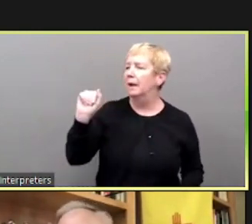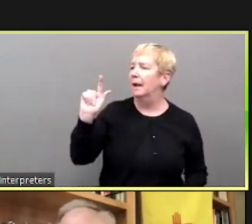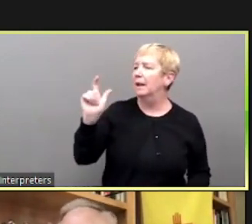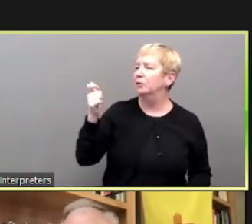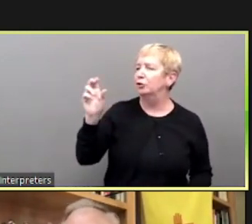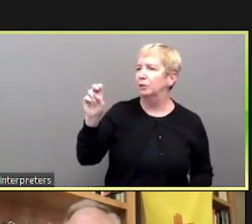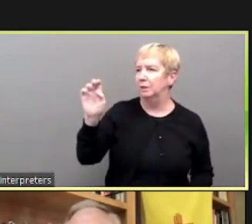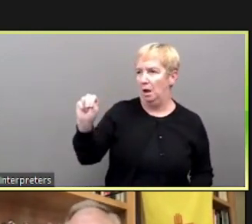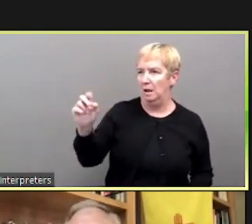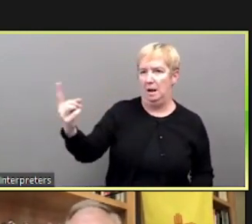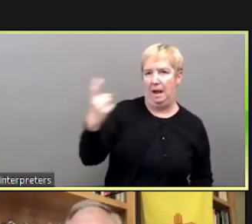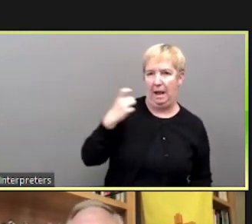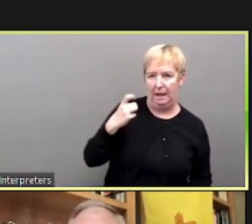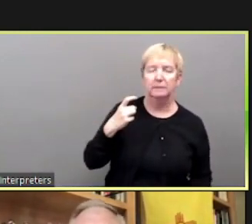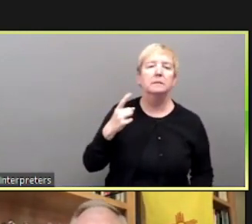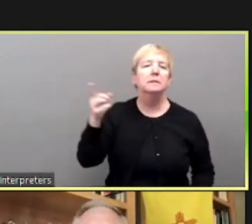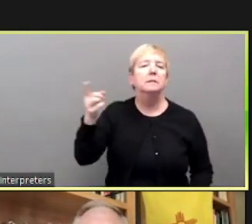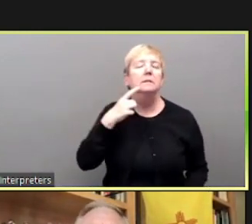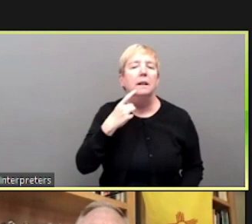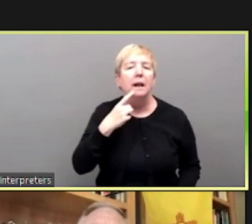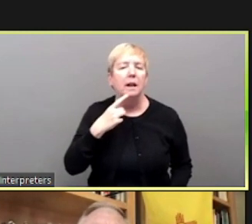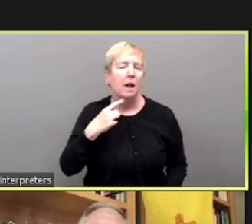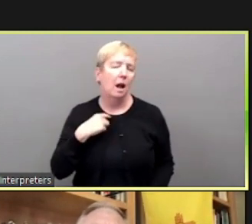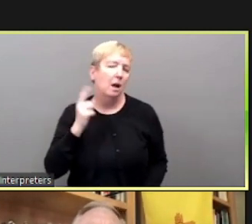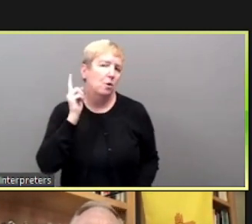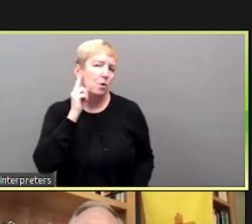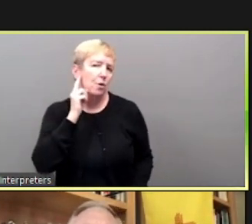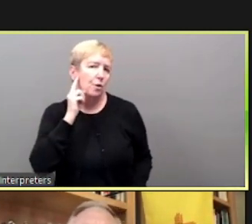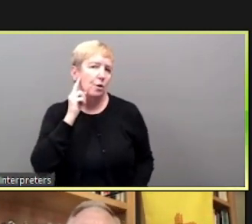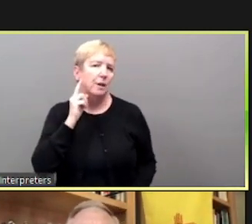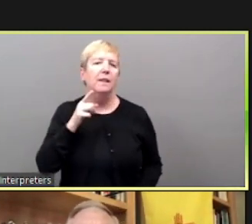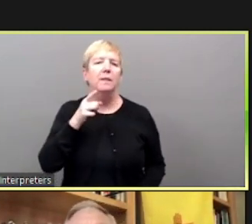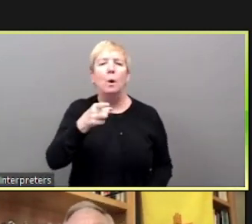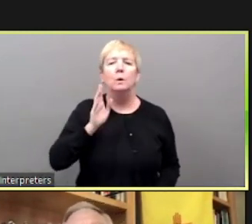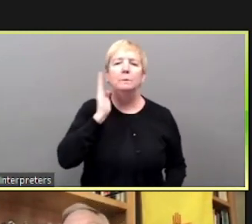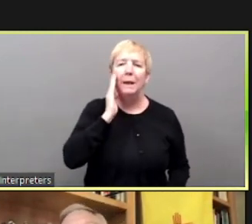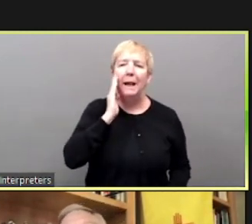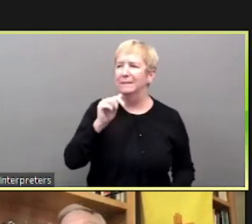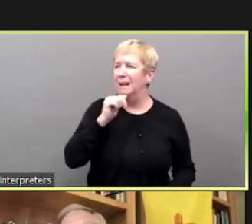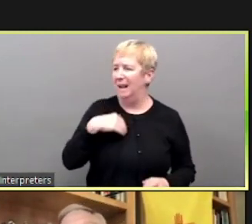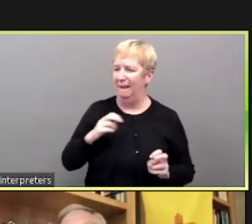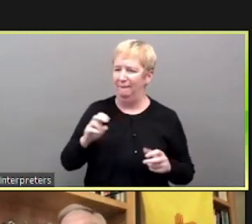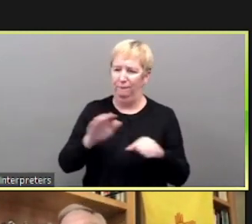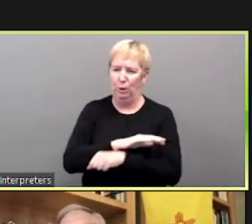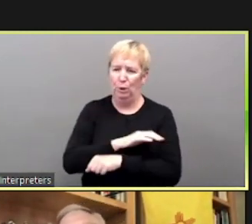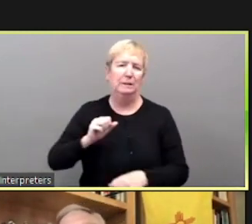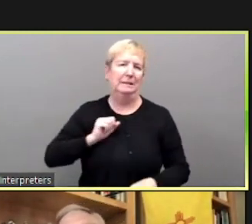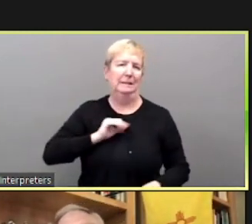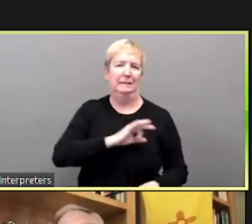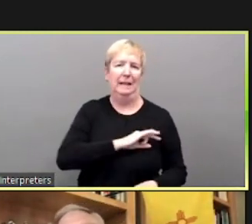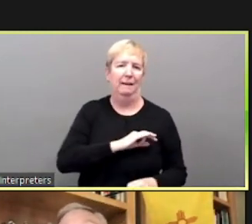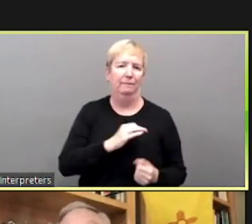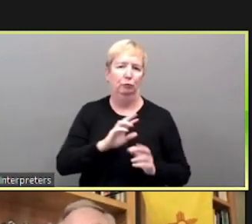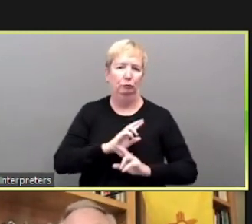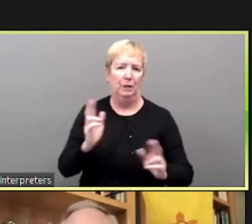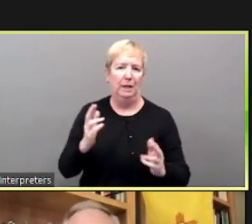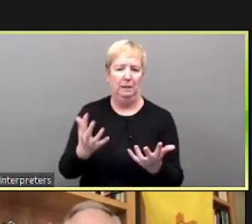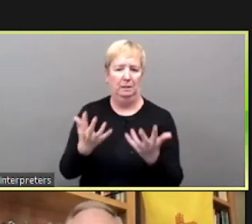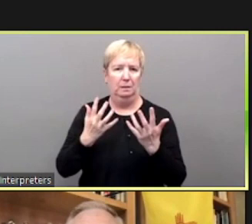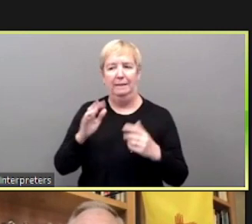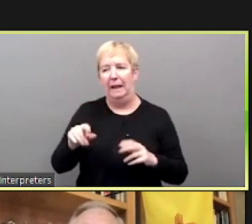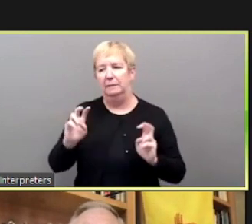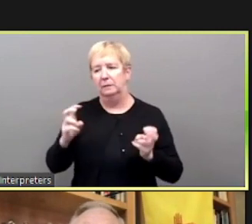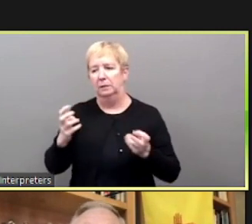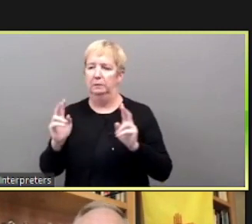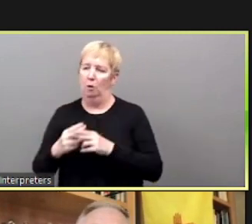I've heard that these aren't actually fully staffed beds. These are actually licensed beds.